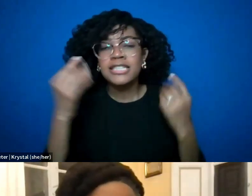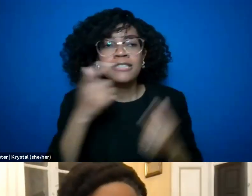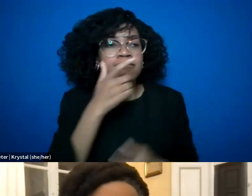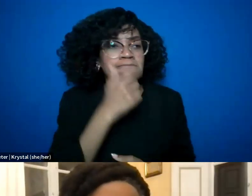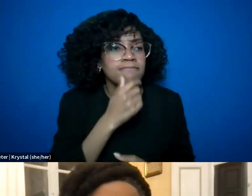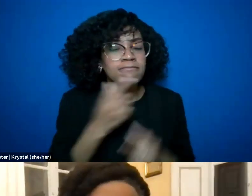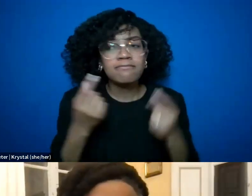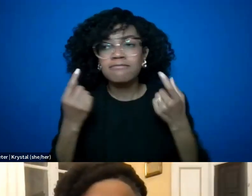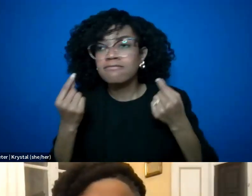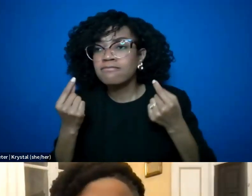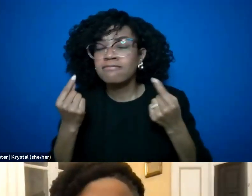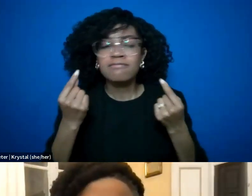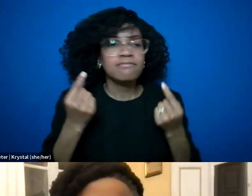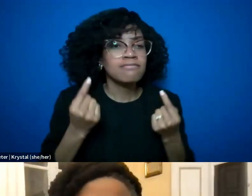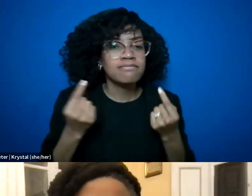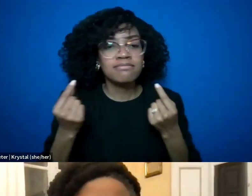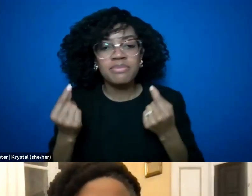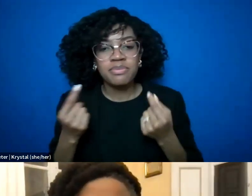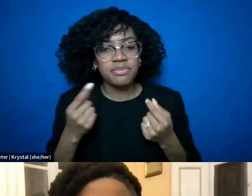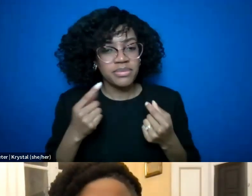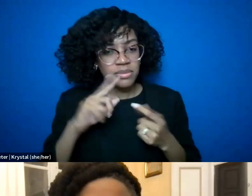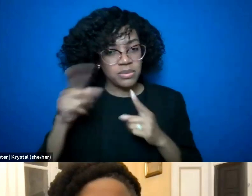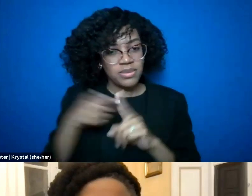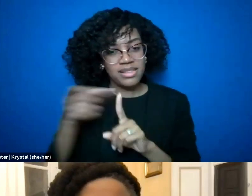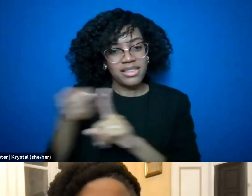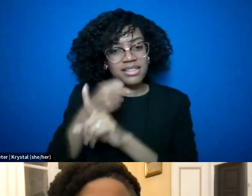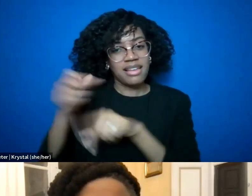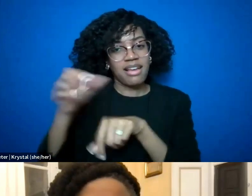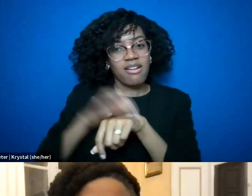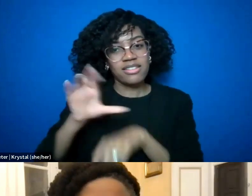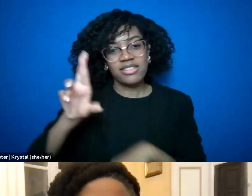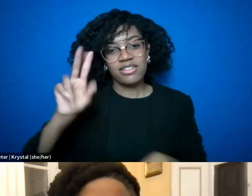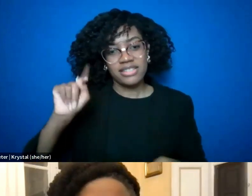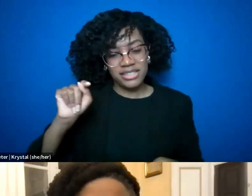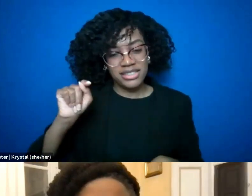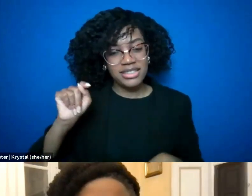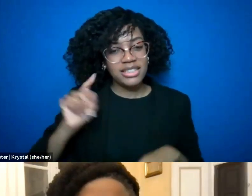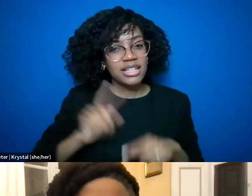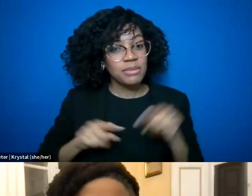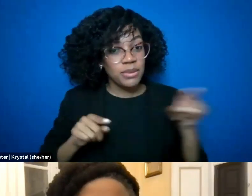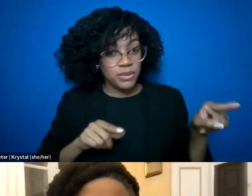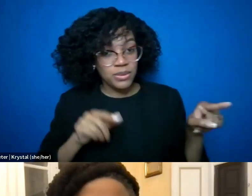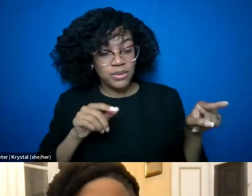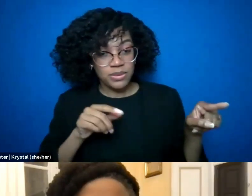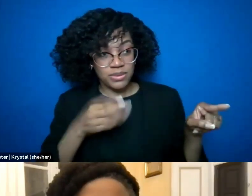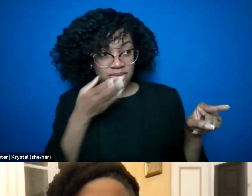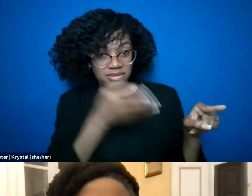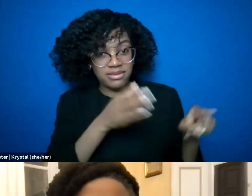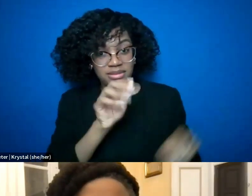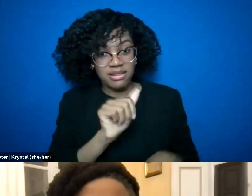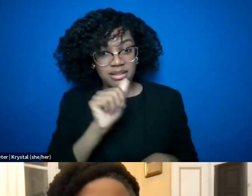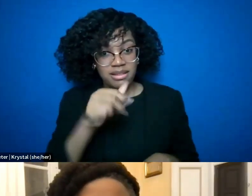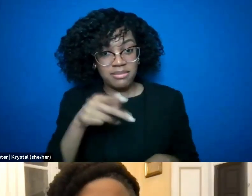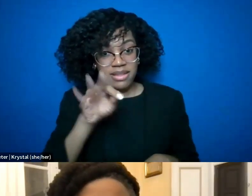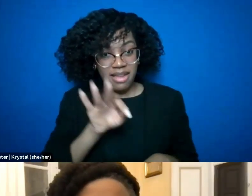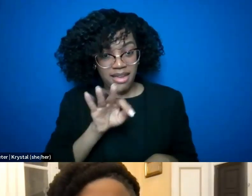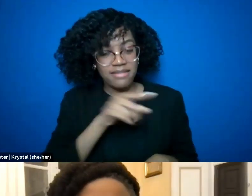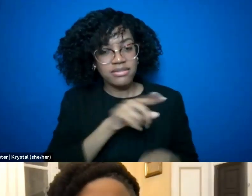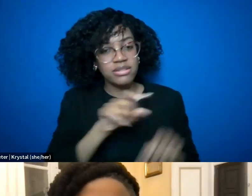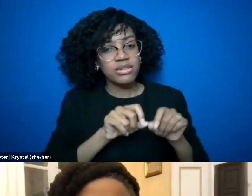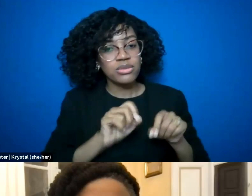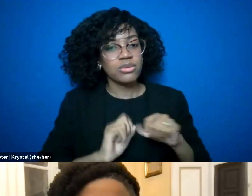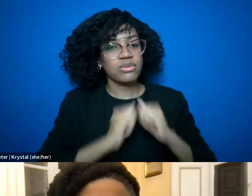when this attack on critical race theory started, you all at AAPF launched the Truth Be Told